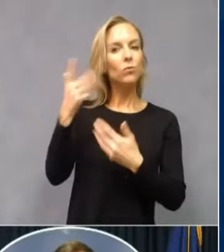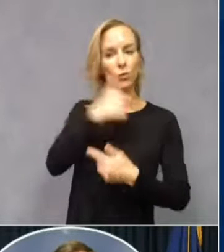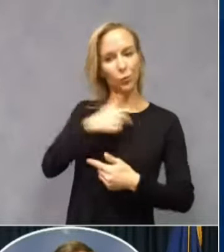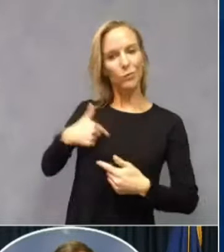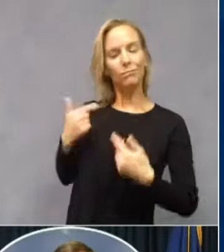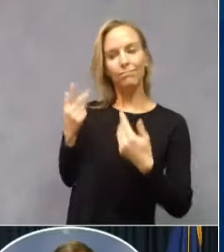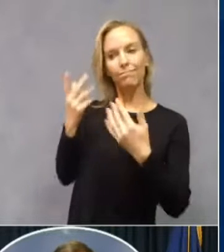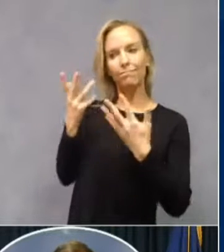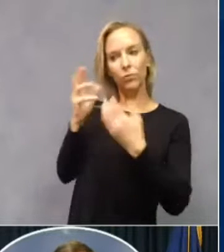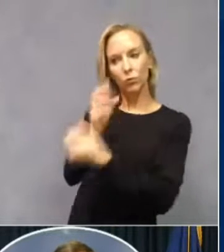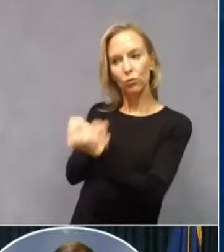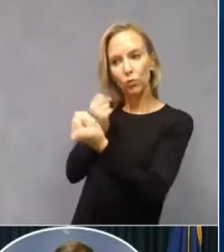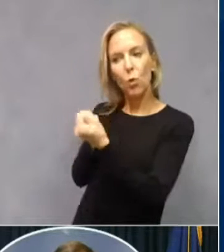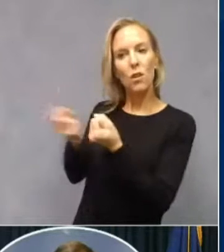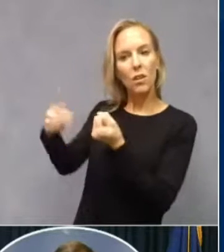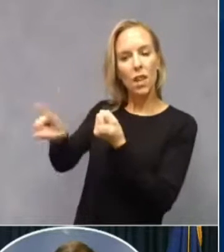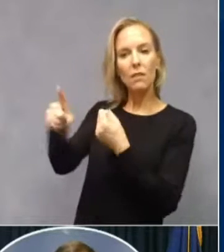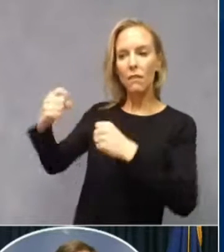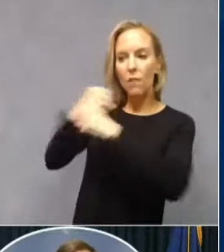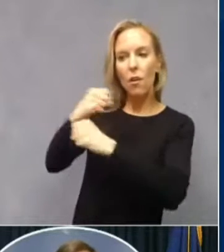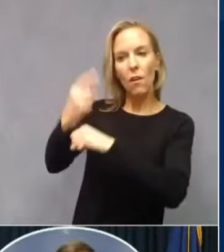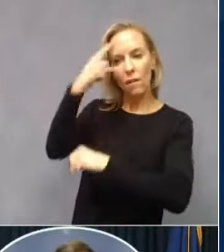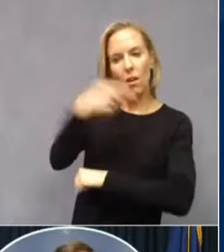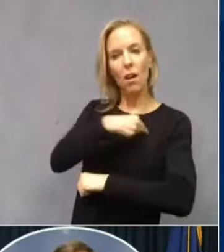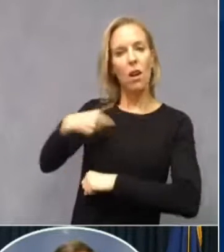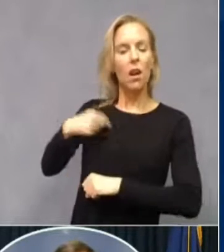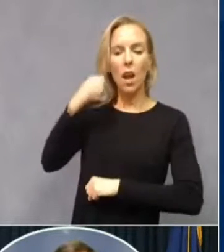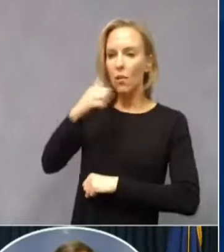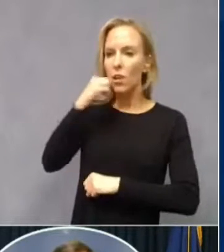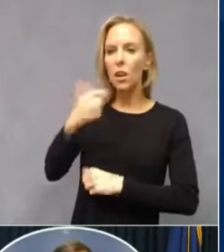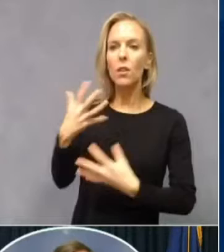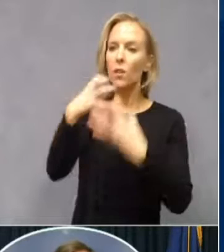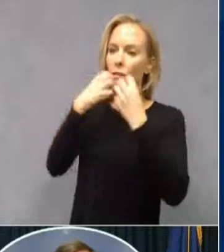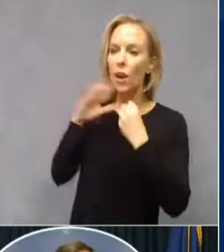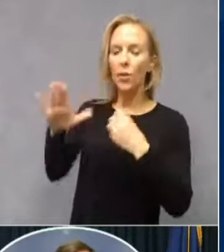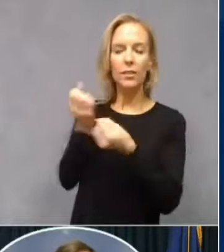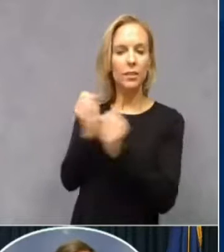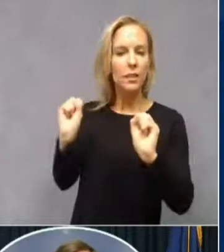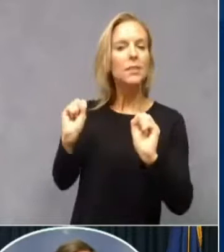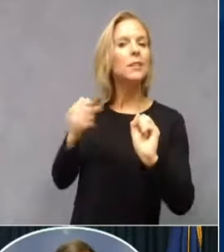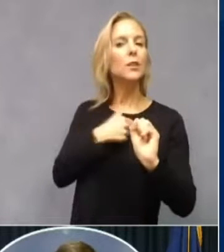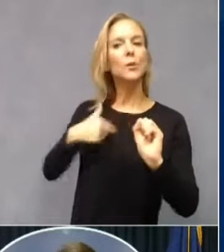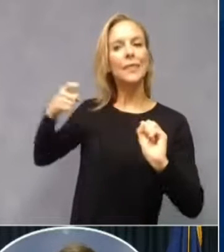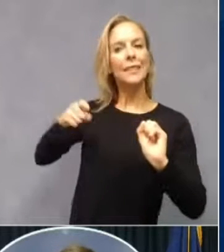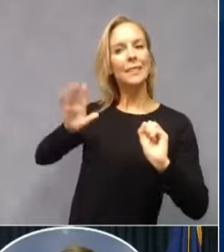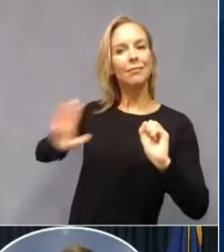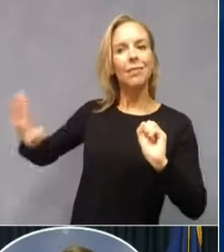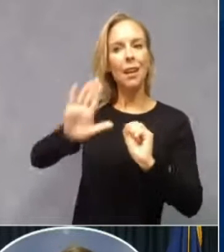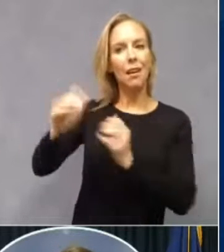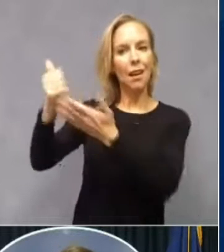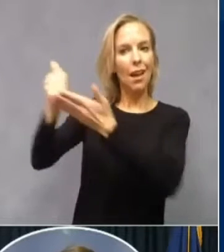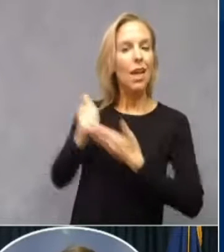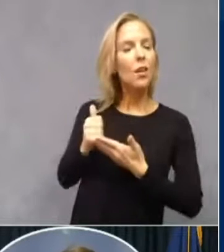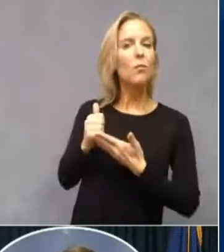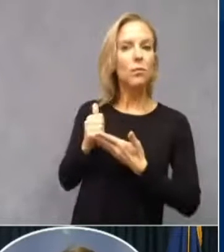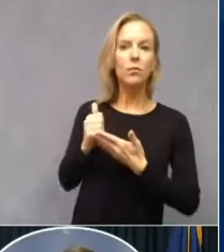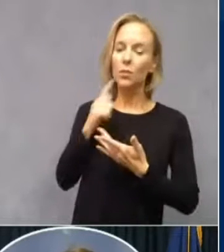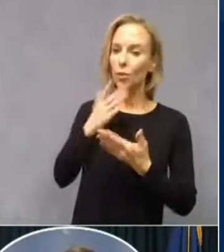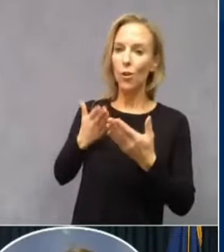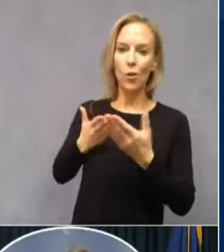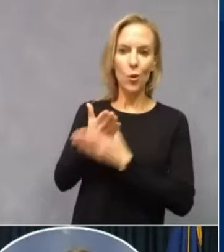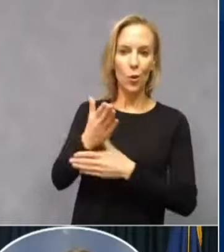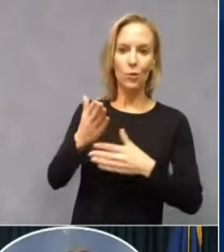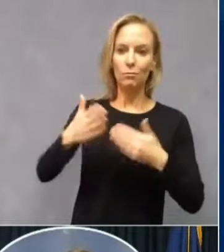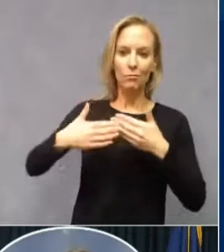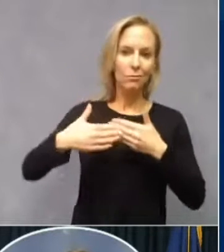fought for us every single day. We value their safety, and we need their help getting through these next couple months.